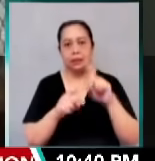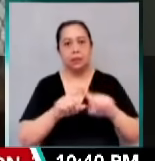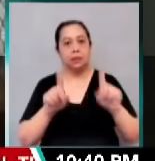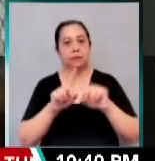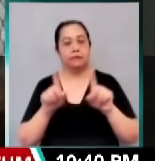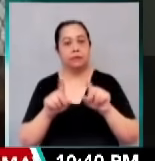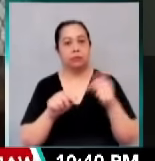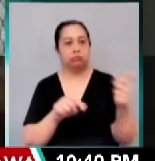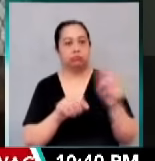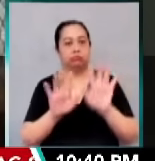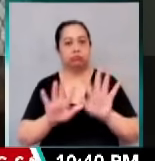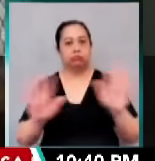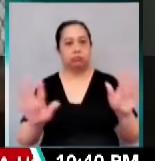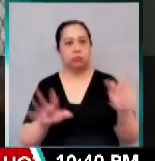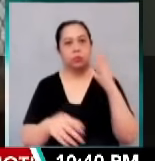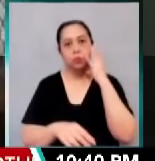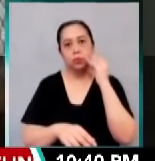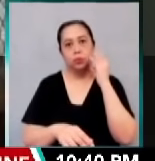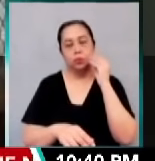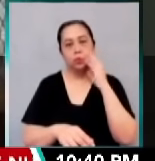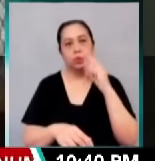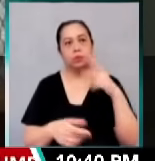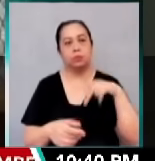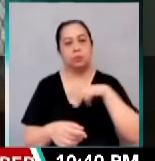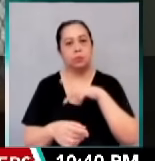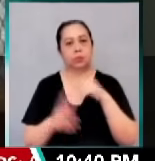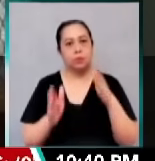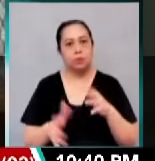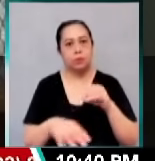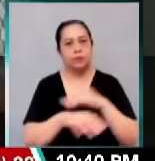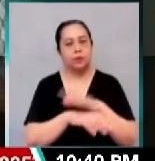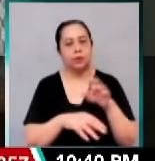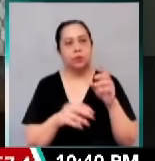mga pulmonologists, may infectious disease specialist kami